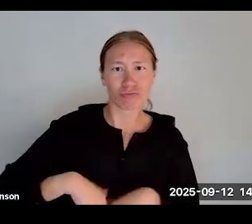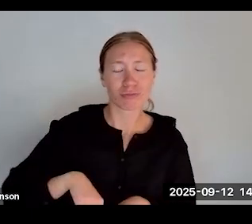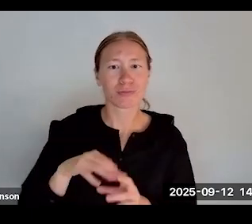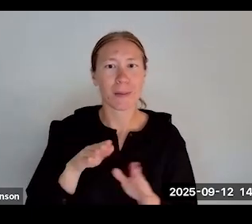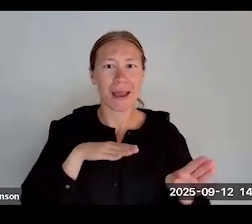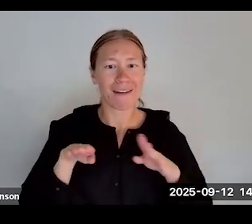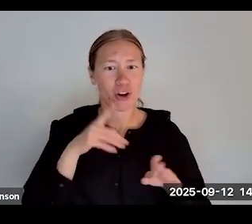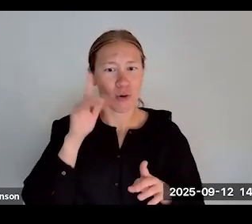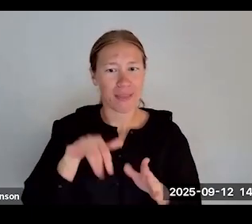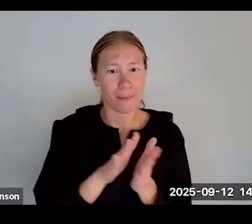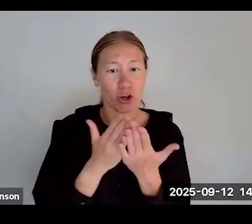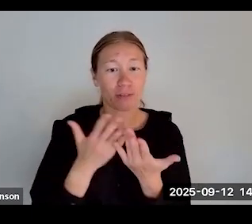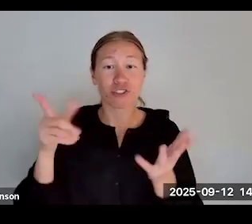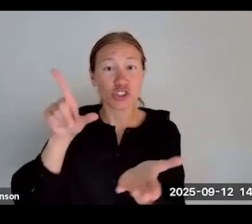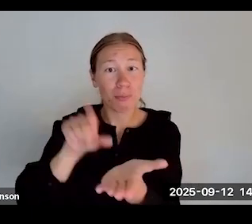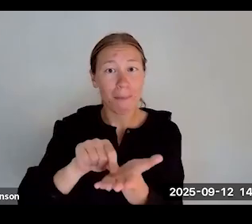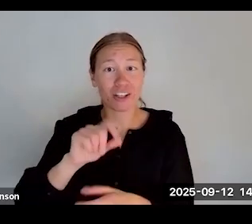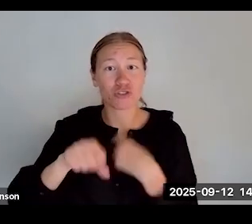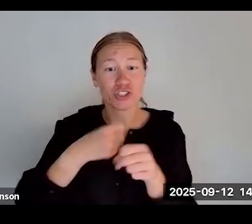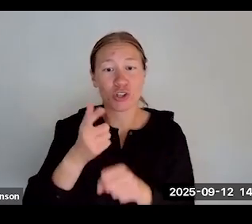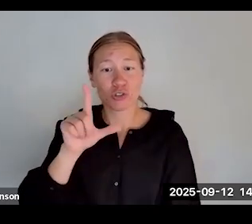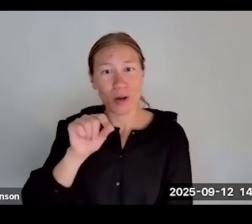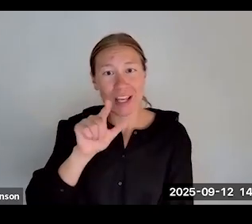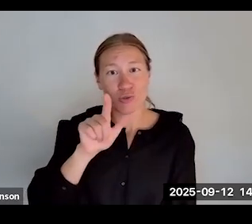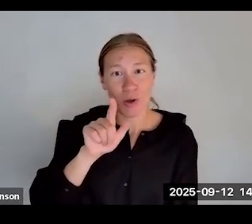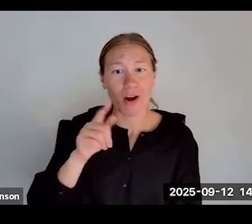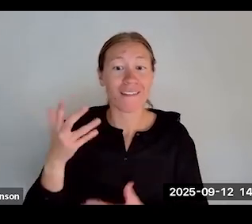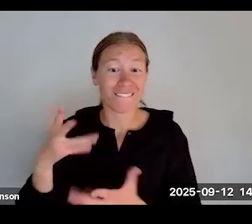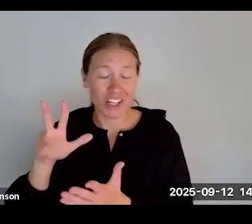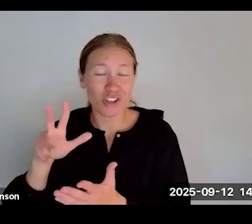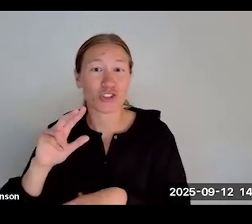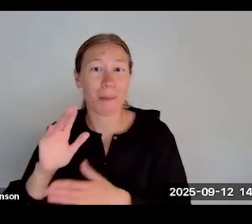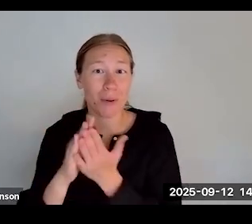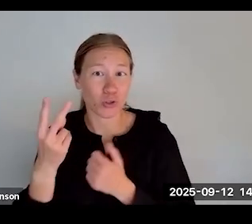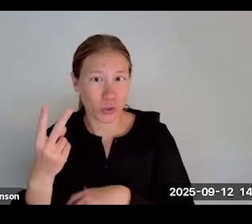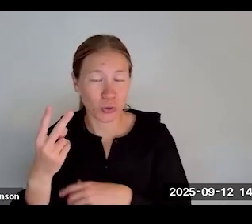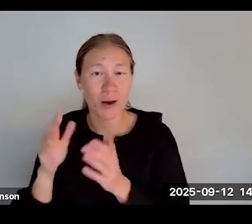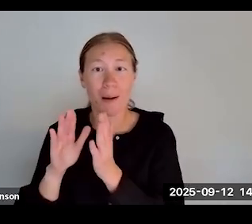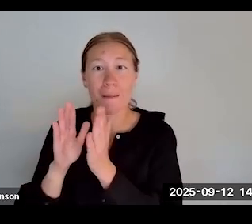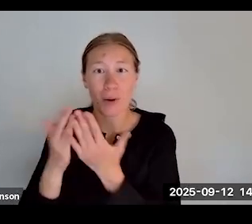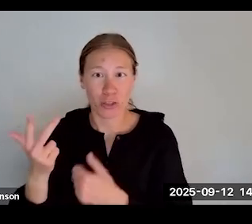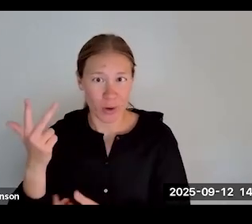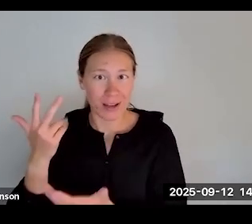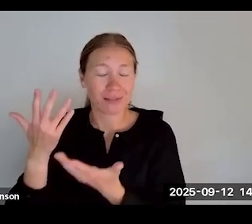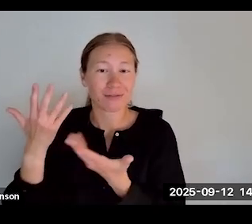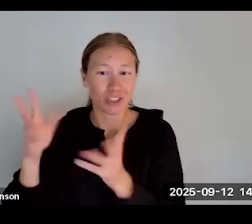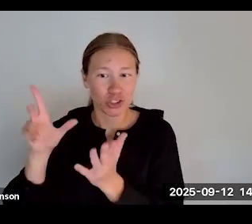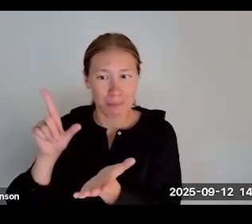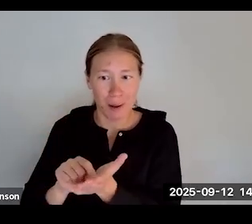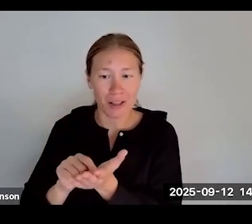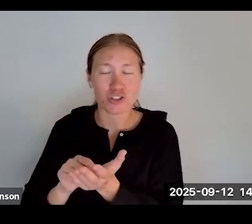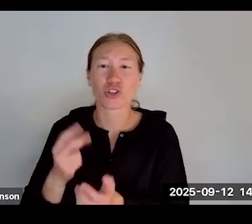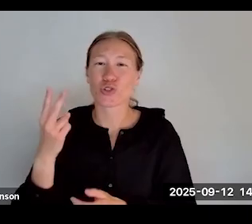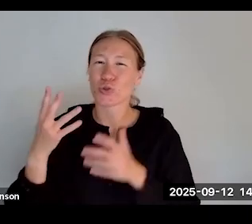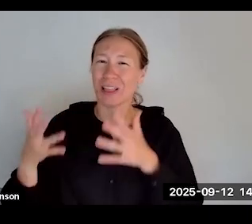in 2021, and she's already published book 2 and 3 in the series. There's 2 remaining books, which will conclude the series.